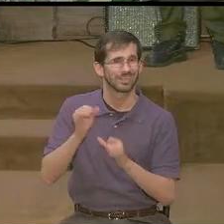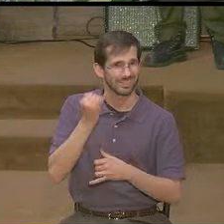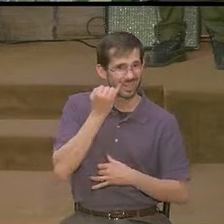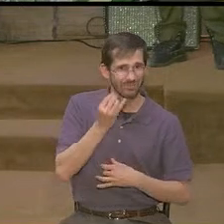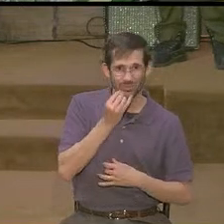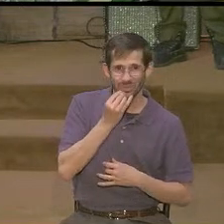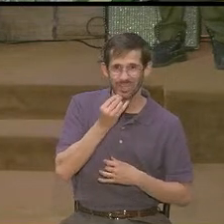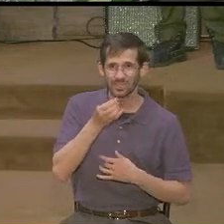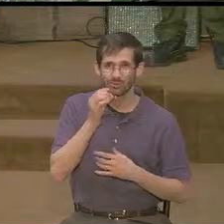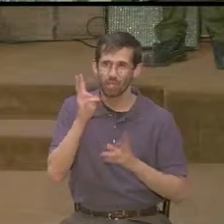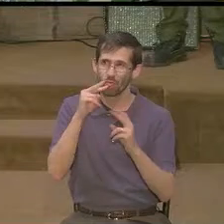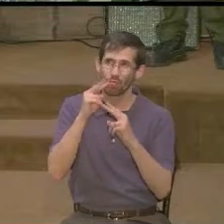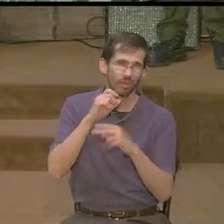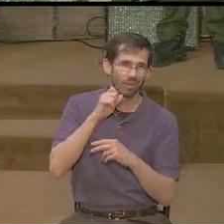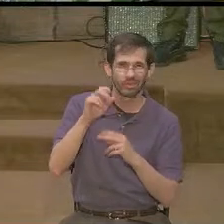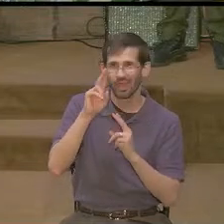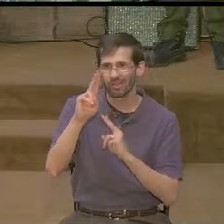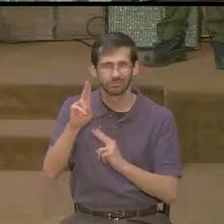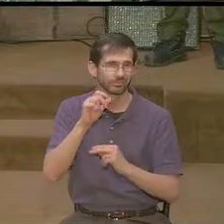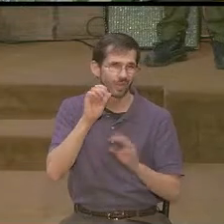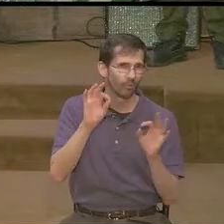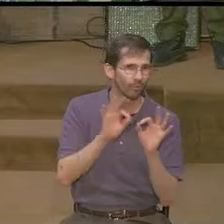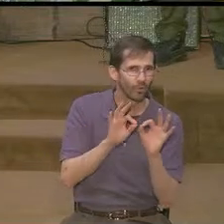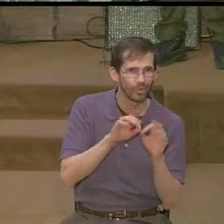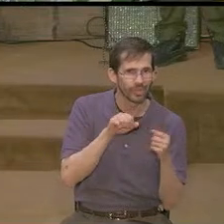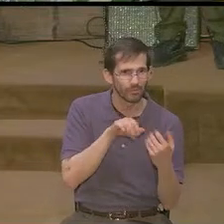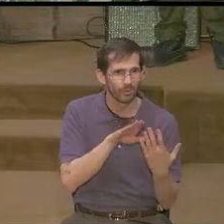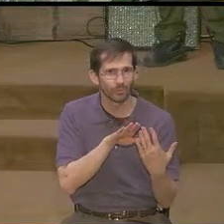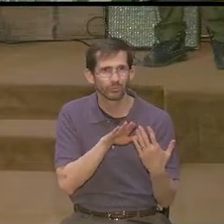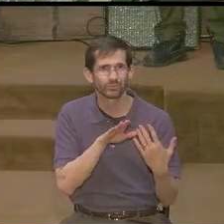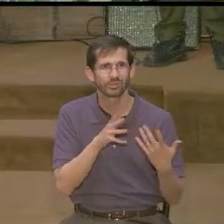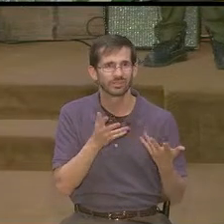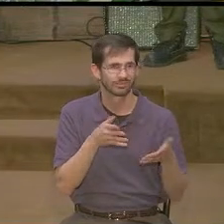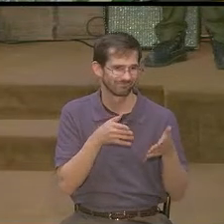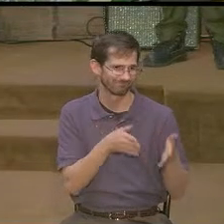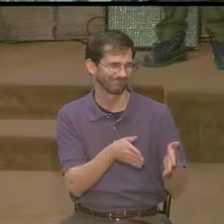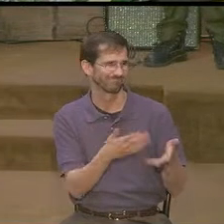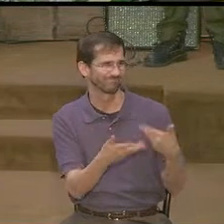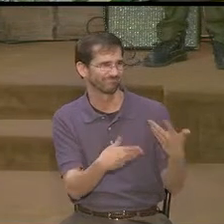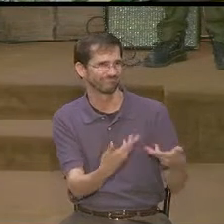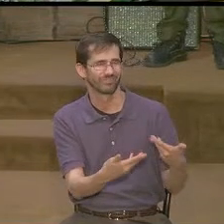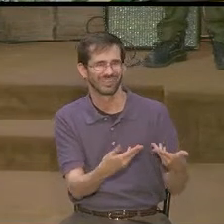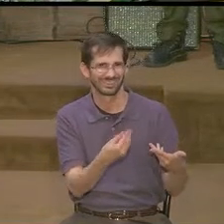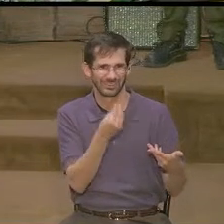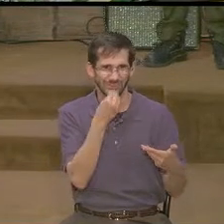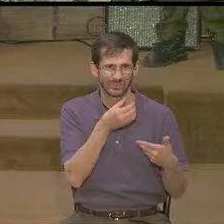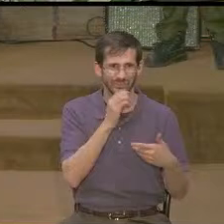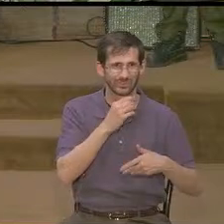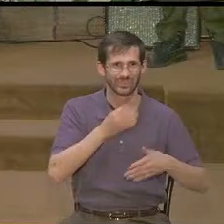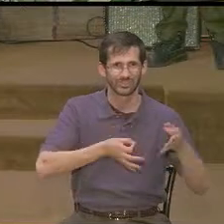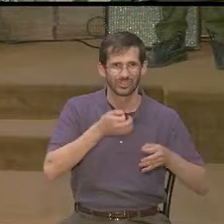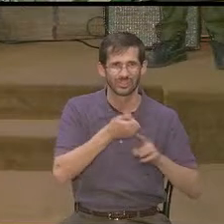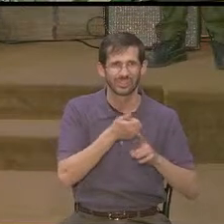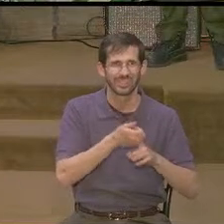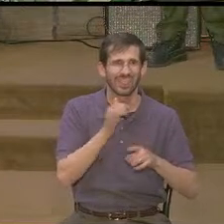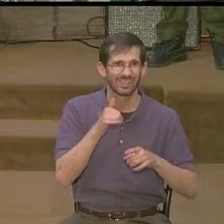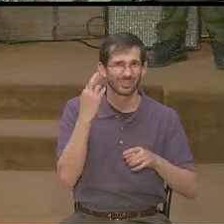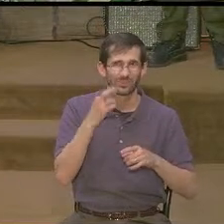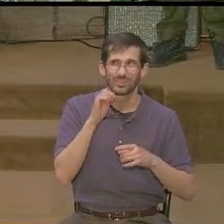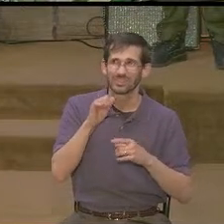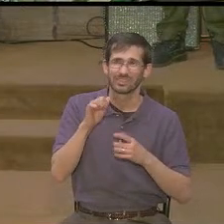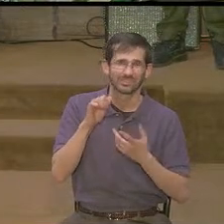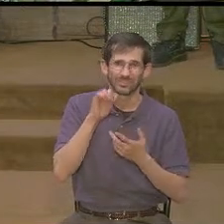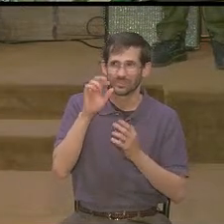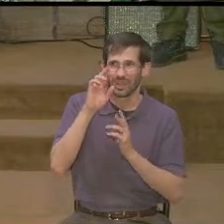unworthy manner eats and drinks judgment to himself, not discerning the Lord's body. And for this reason, many are weak and sick among you, and many are